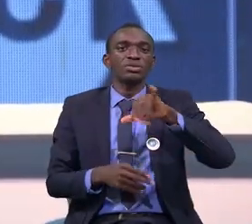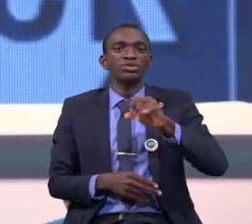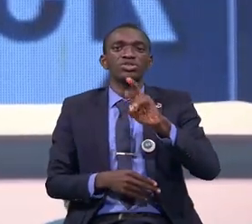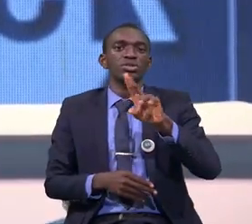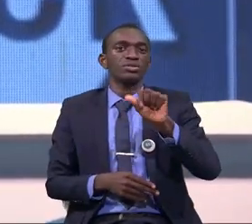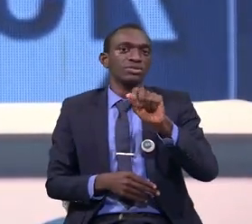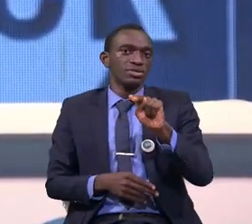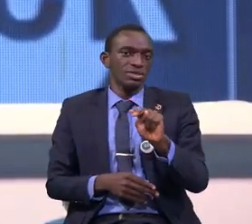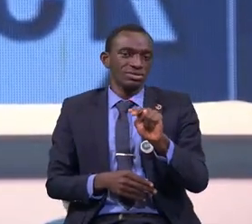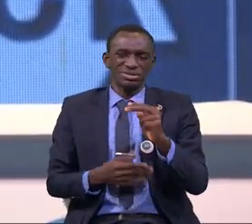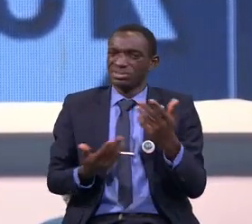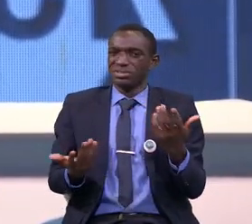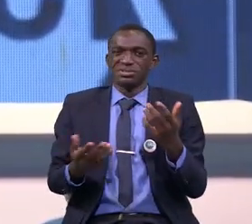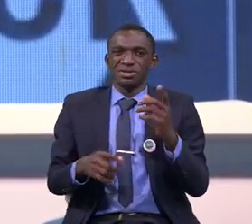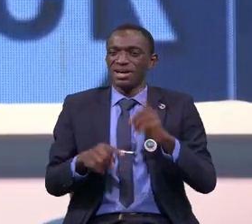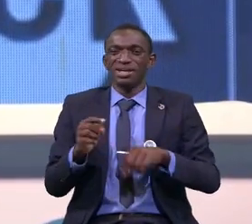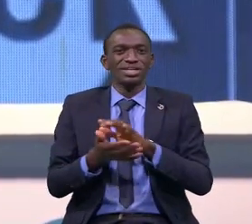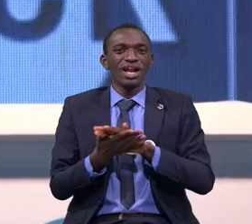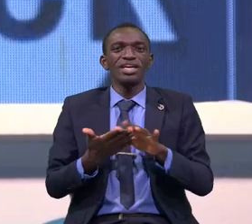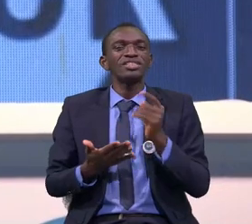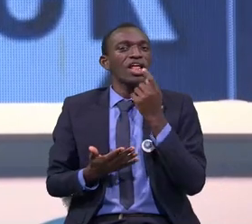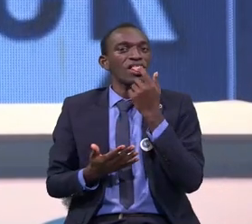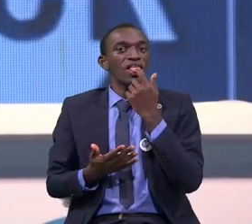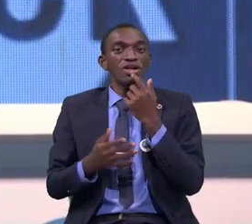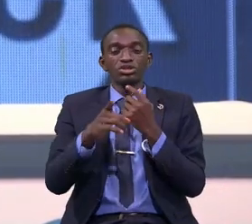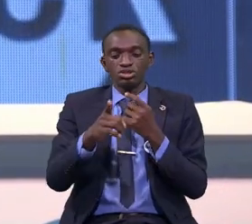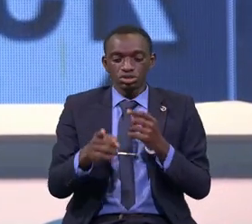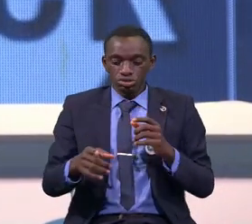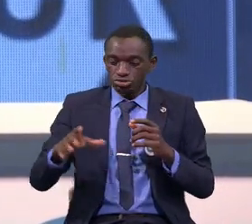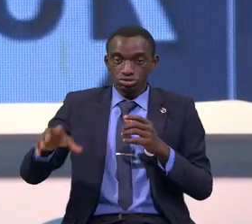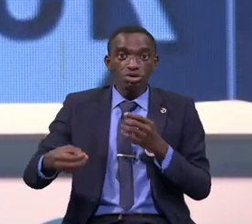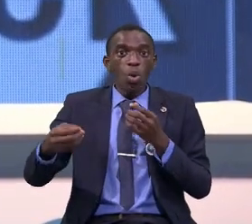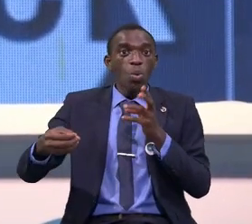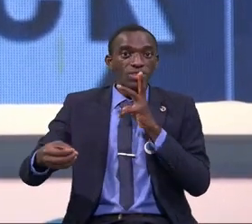You wash your mouth with River Jordan water.